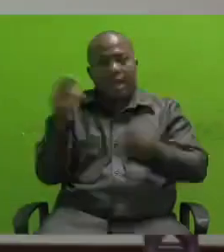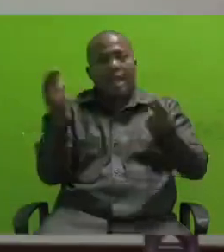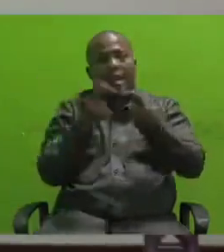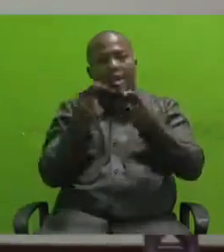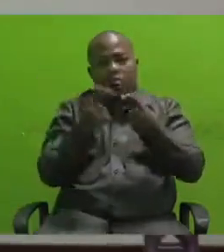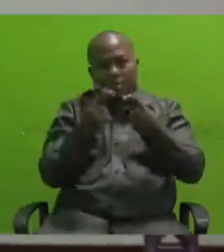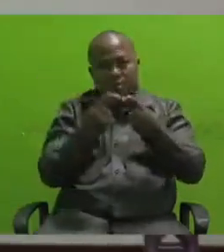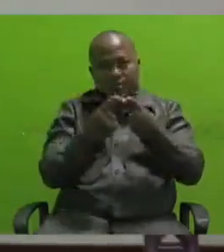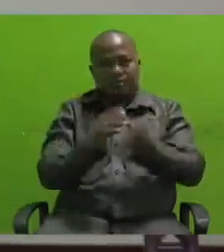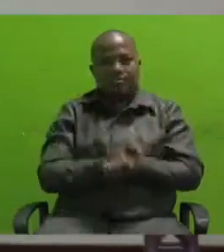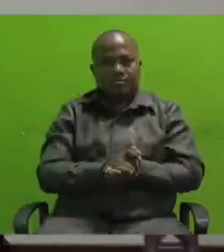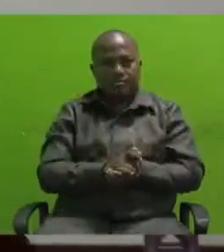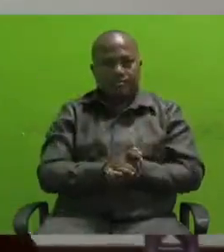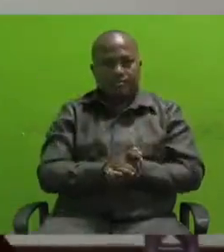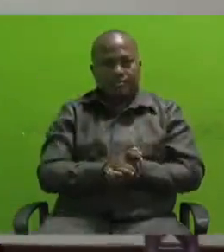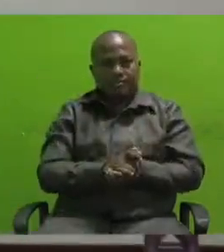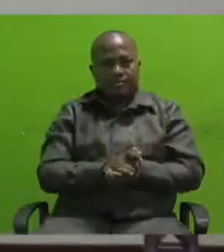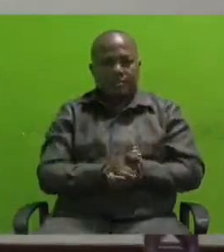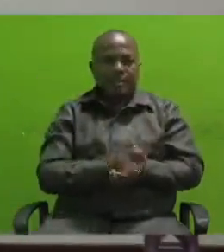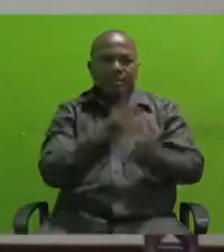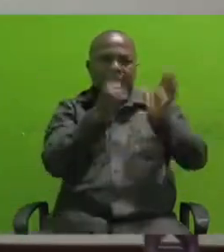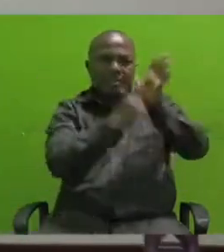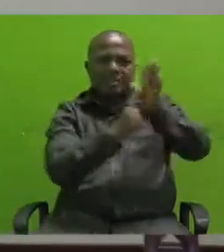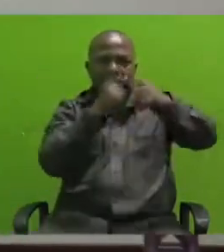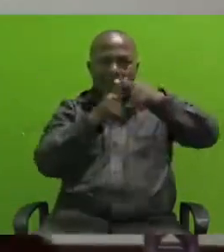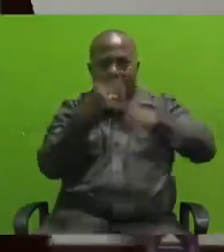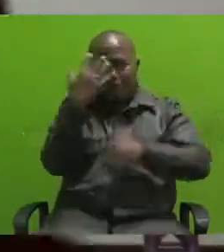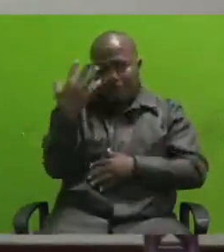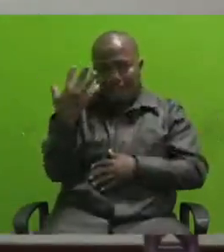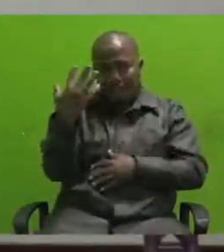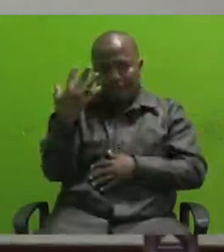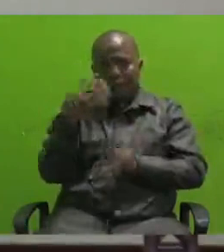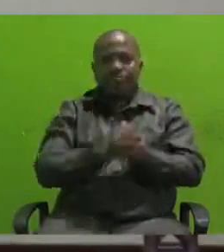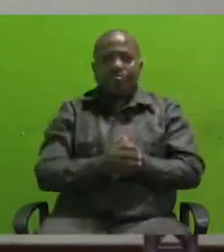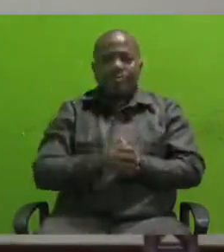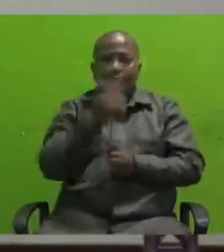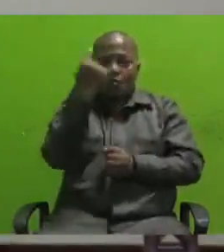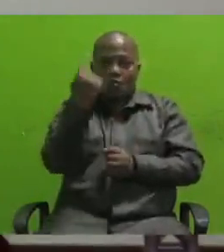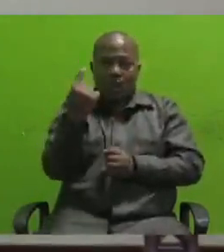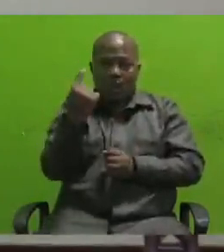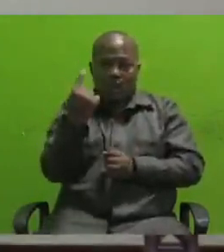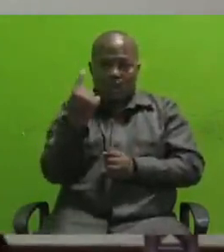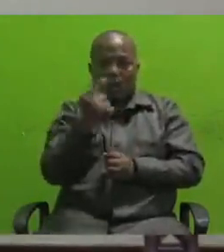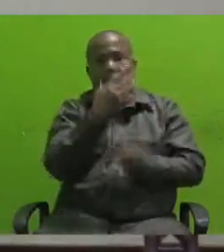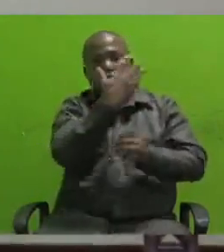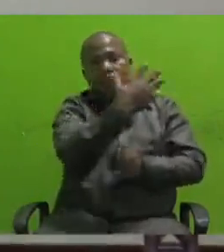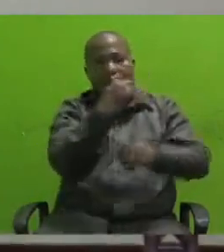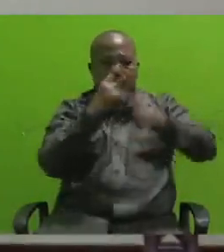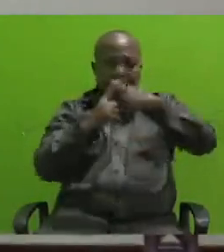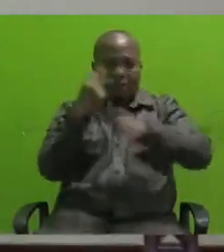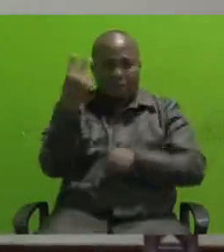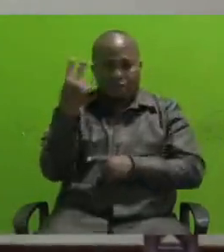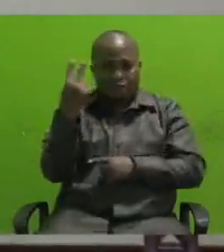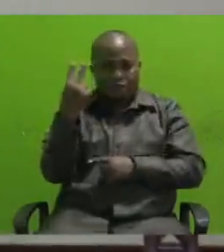6 plus 5, it is 11, carry 1, 5 plus 2, 7, that one is 8, so